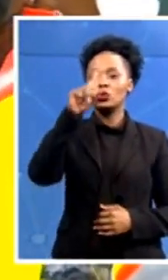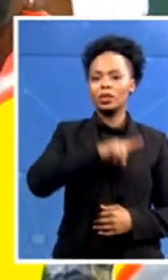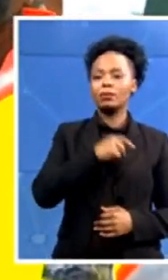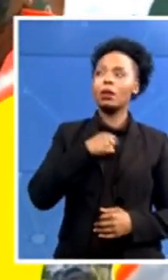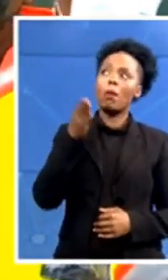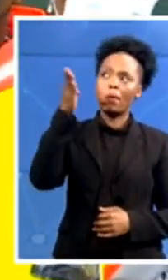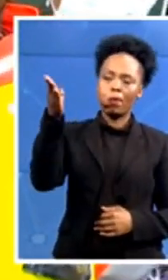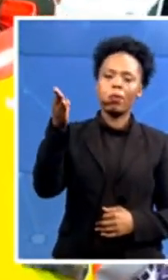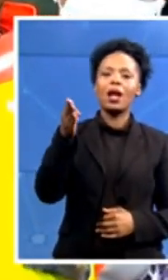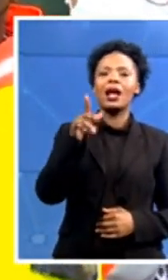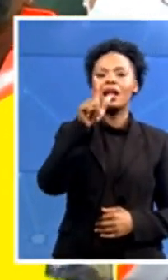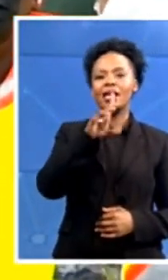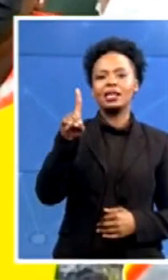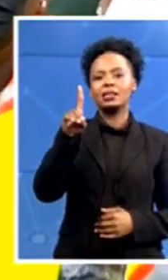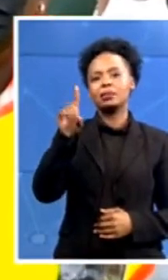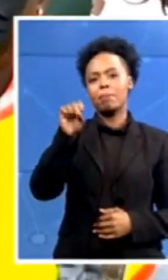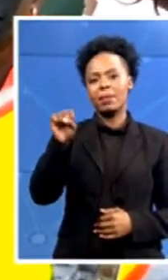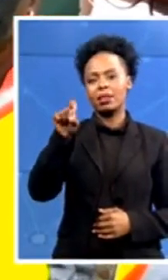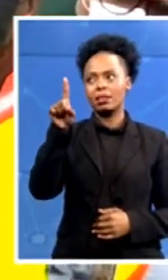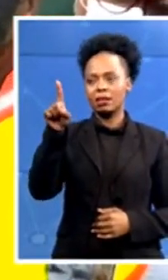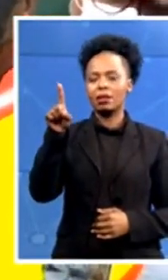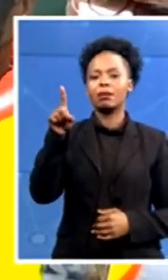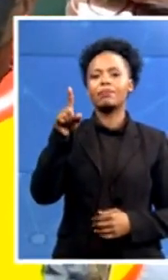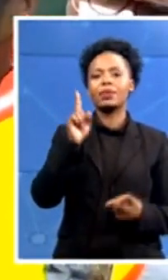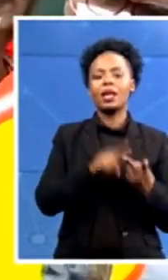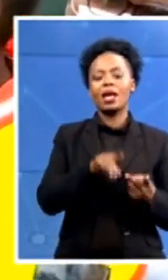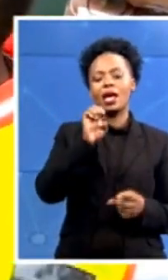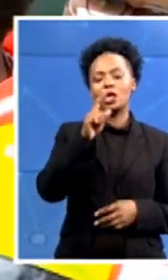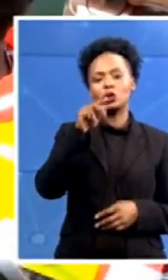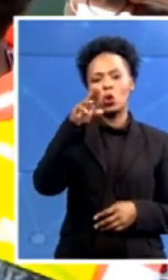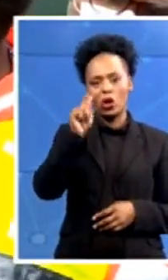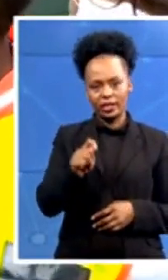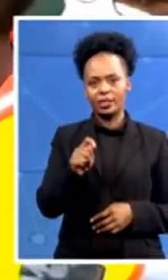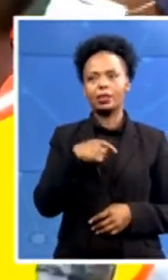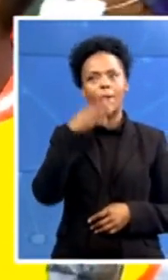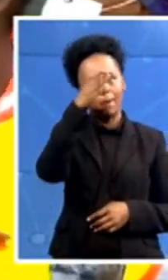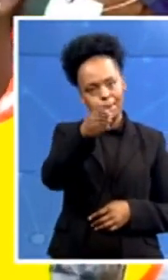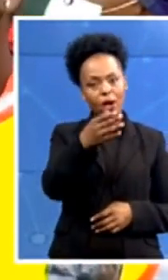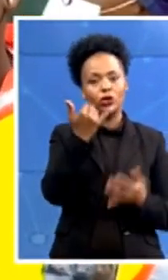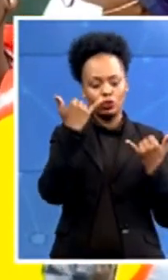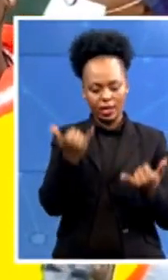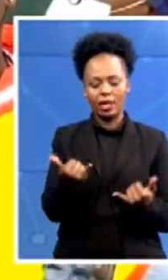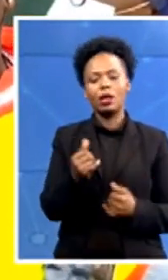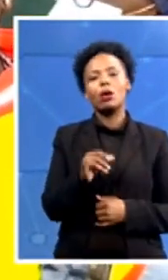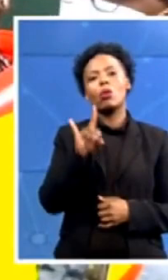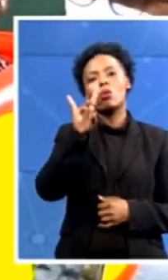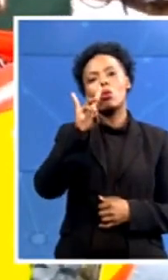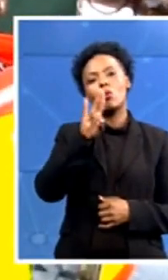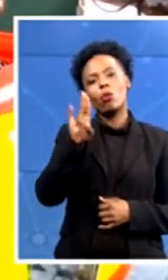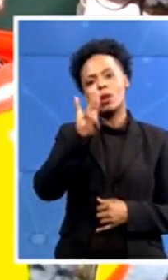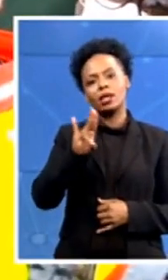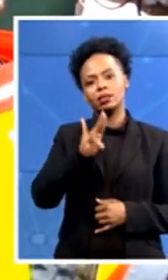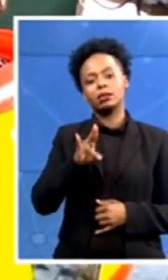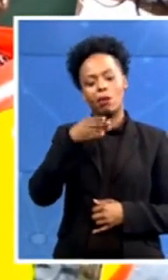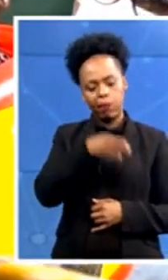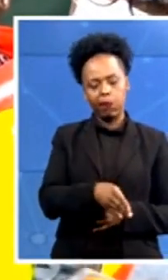Escort on Friday. Today I'm here. So the idea is to really interact with people so that in our